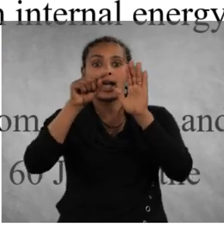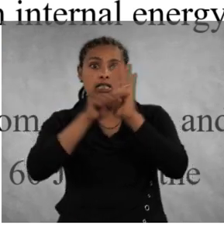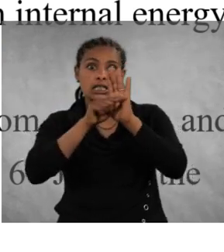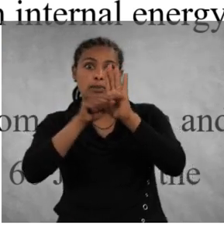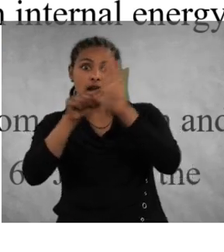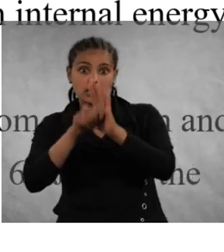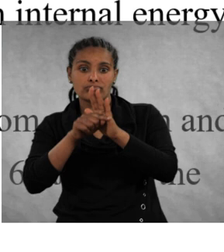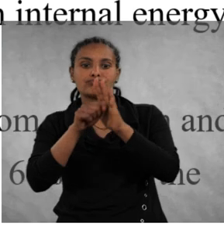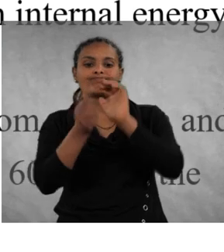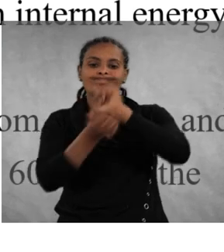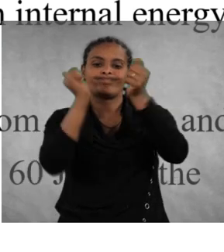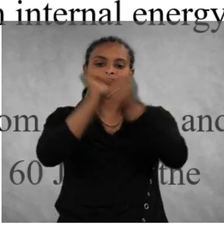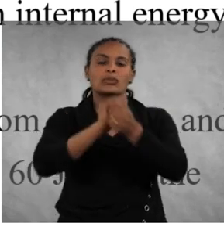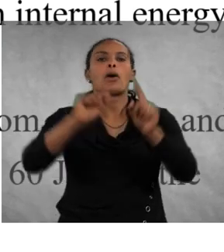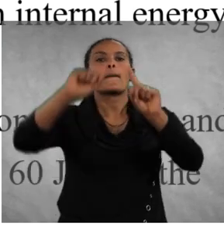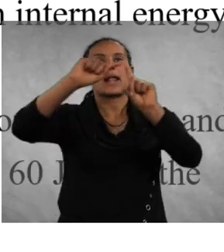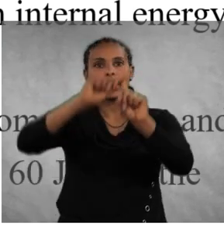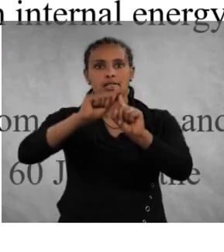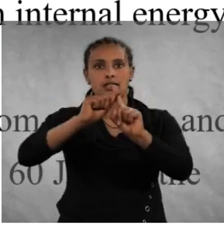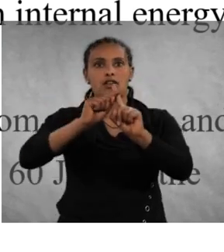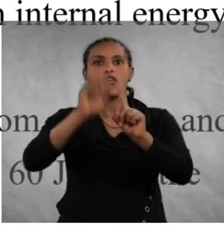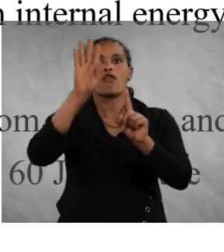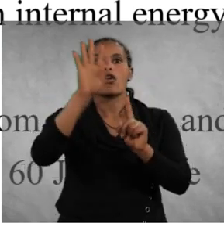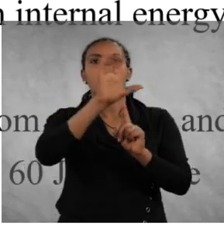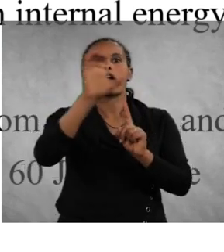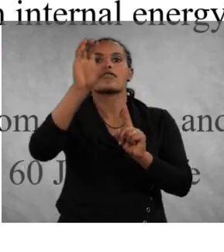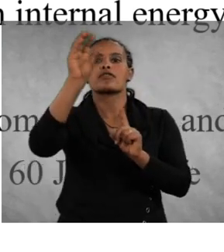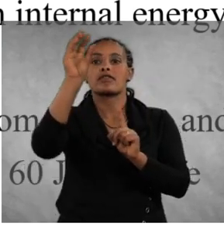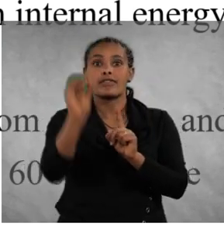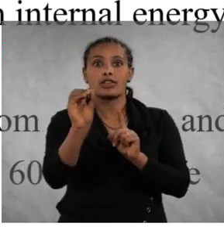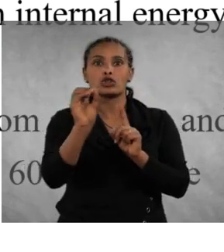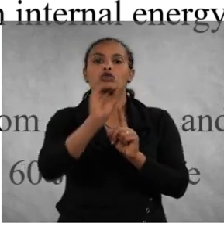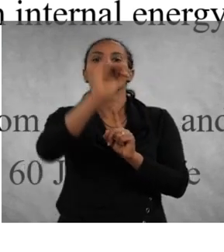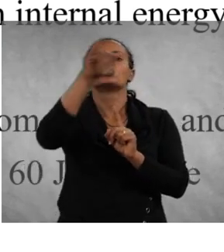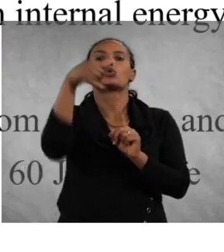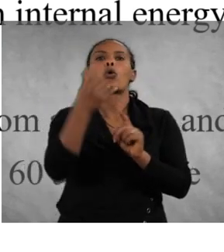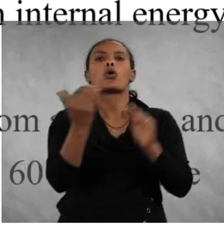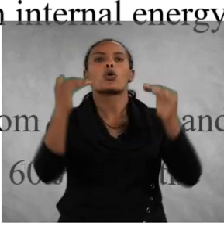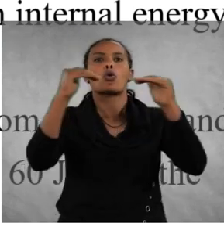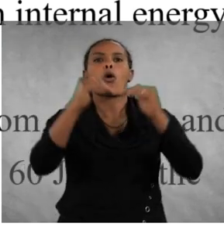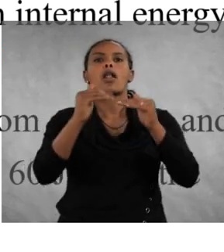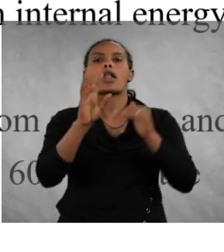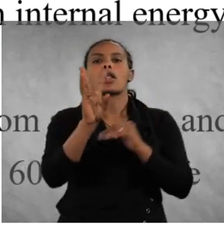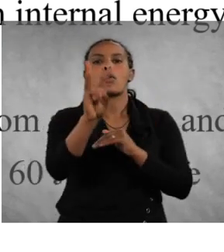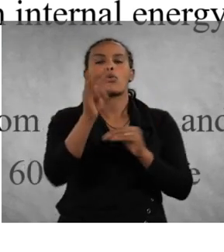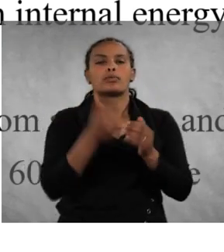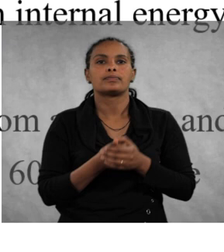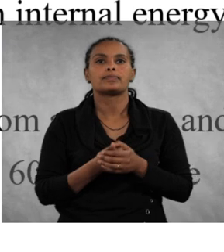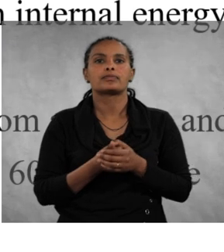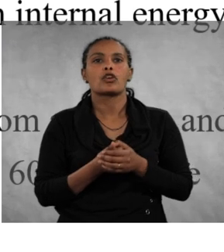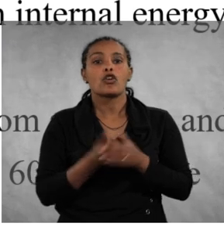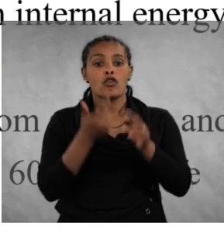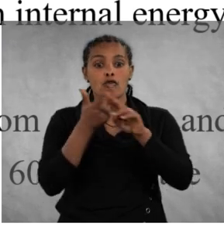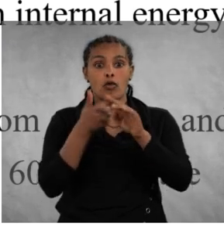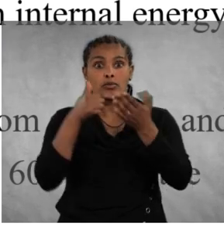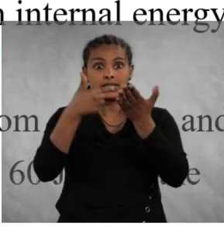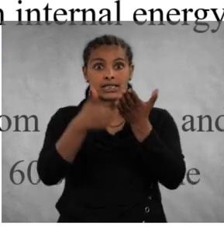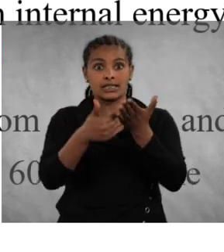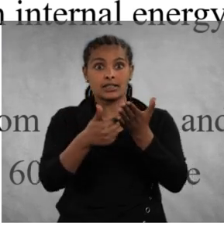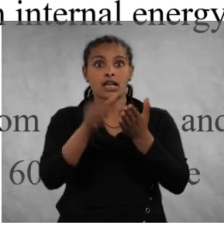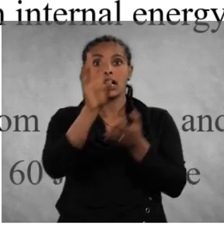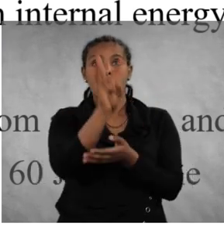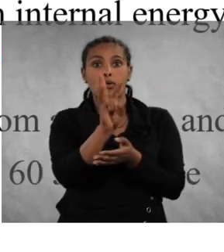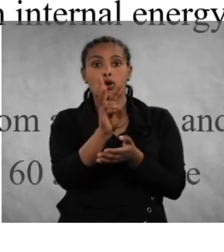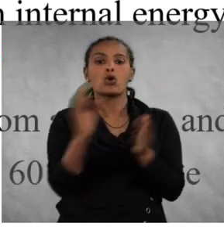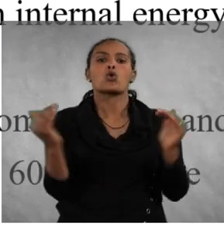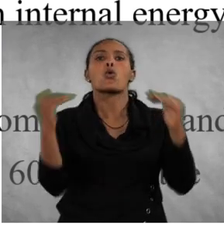minus become plus 450 joule equal W. From this